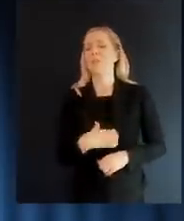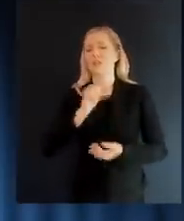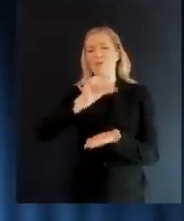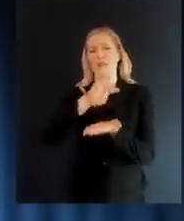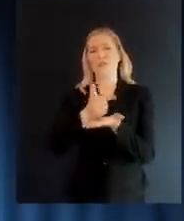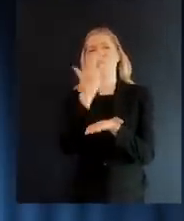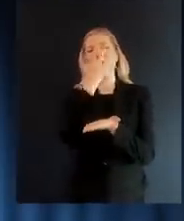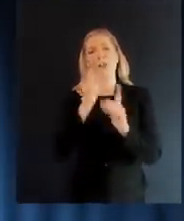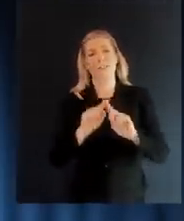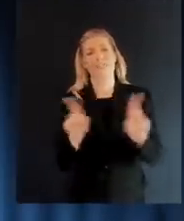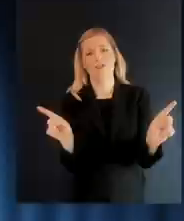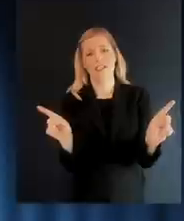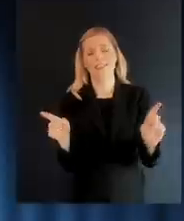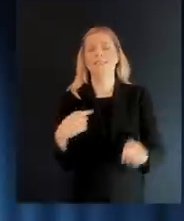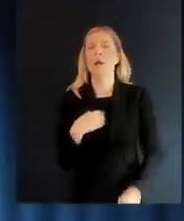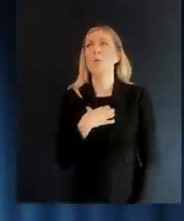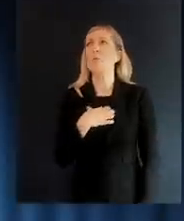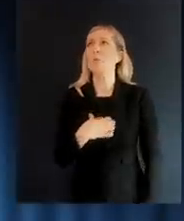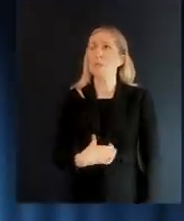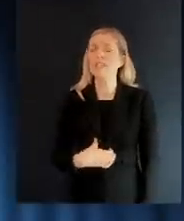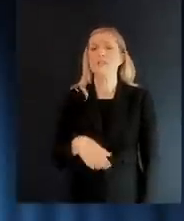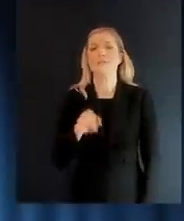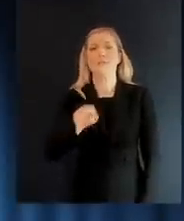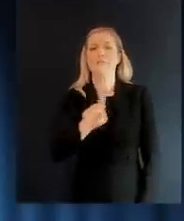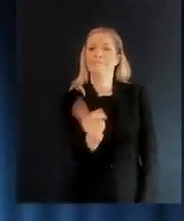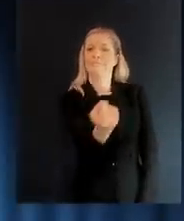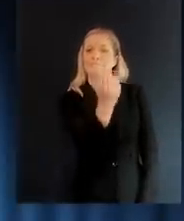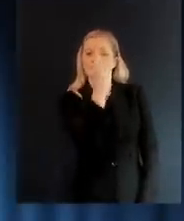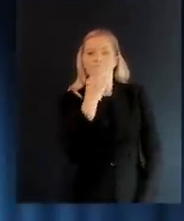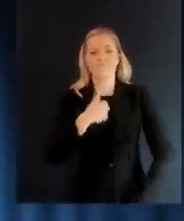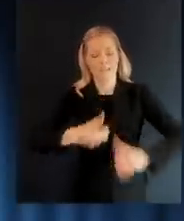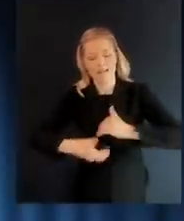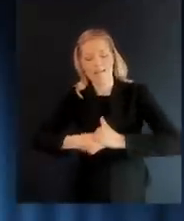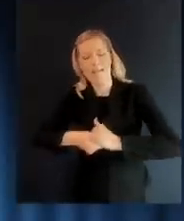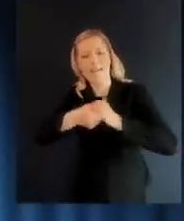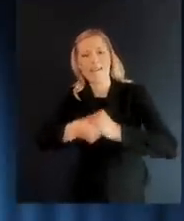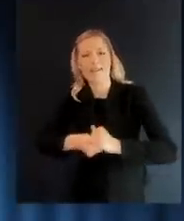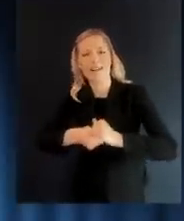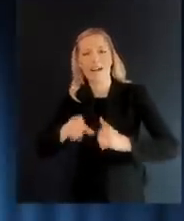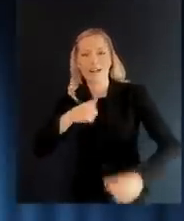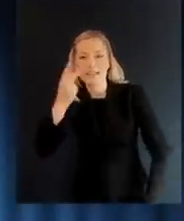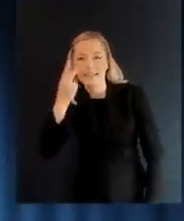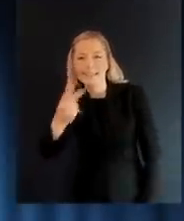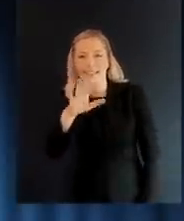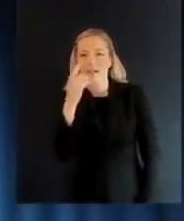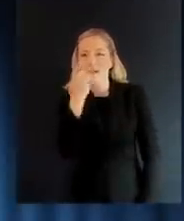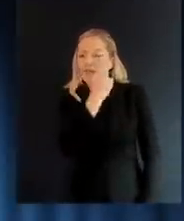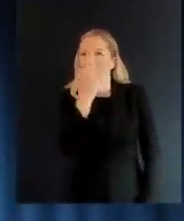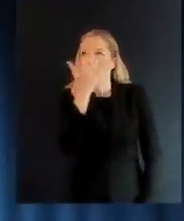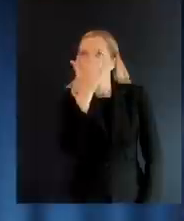your hands and see the pride and accomplishment in your eyes as you collect your college